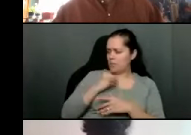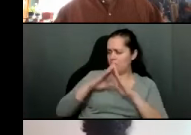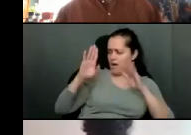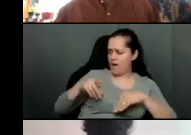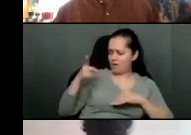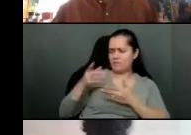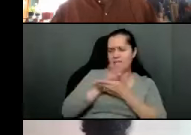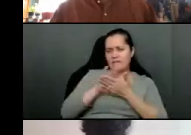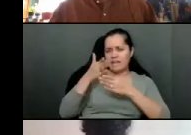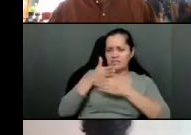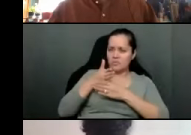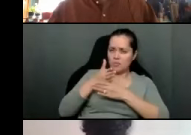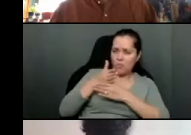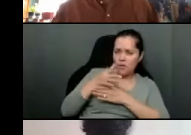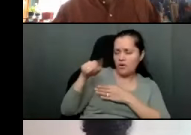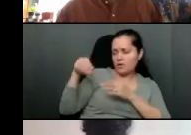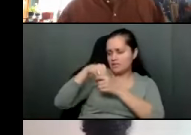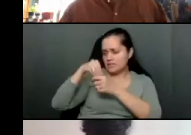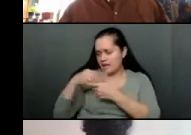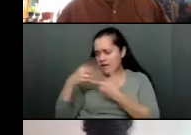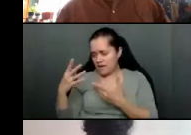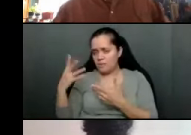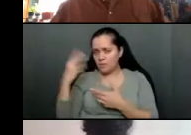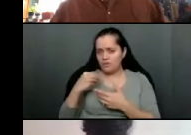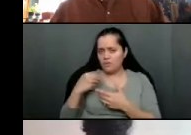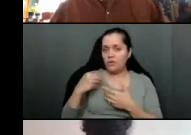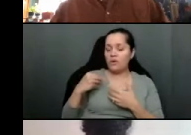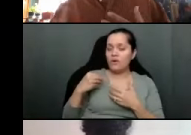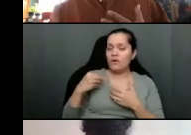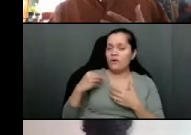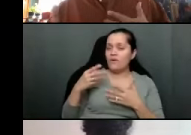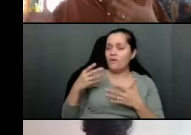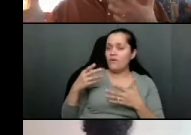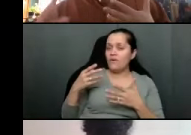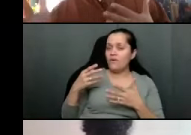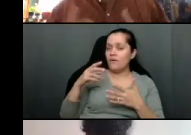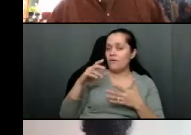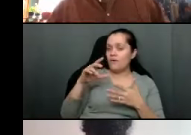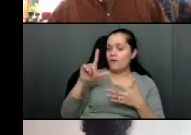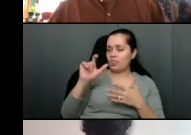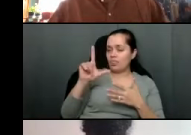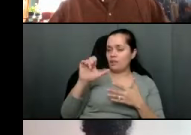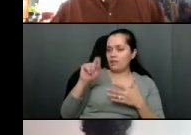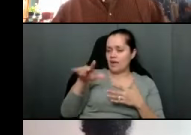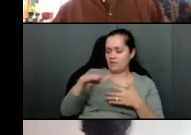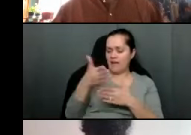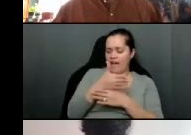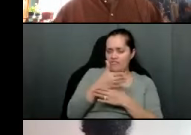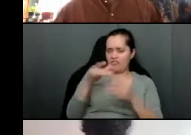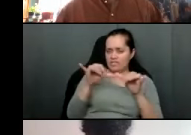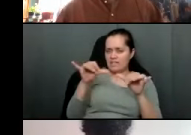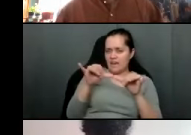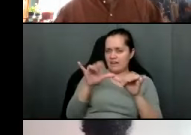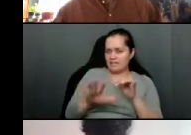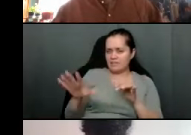some nice woodworking features inside. The lot was about an average size lot,